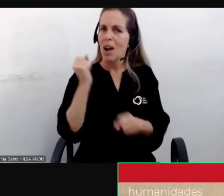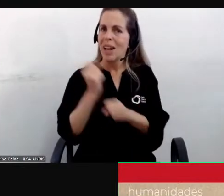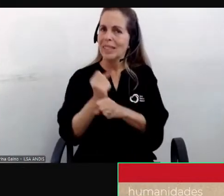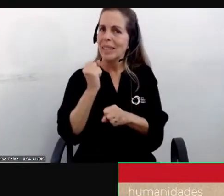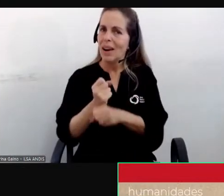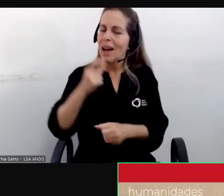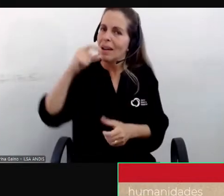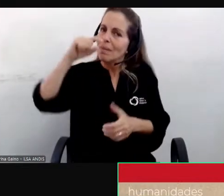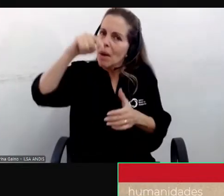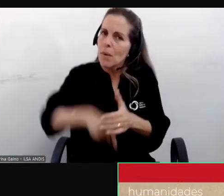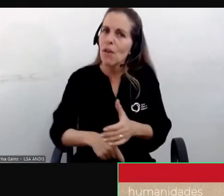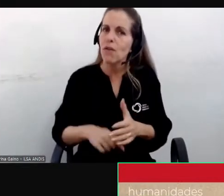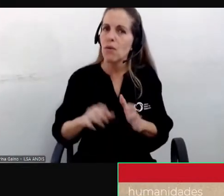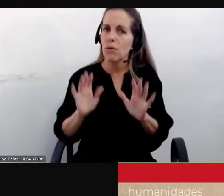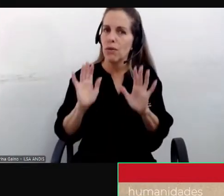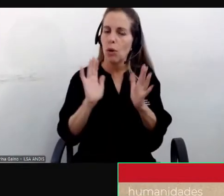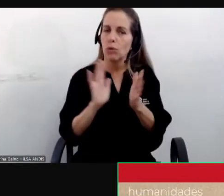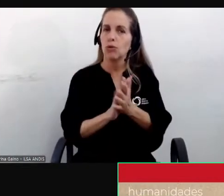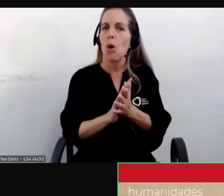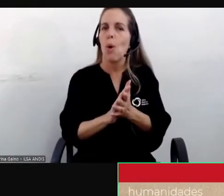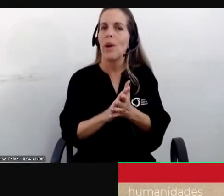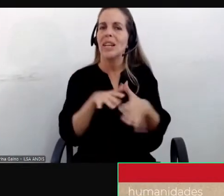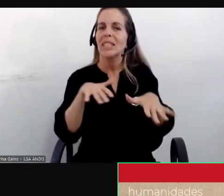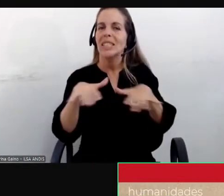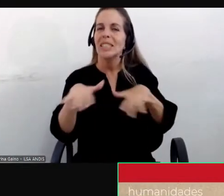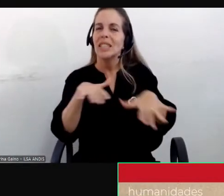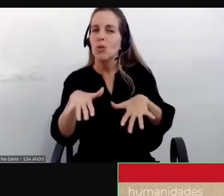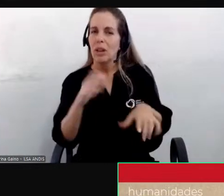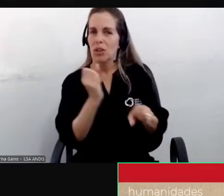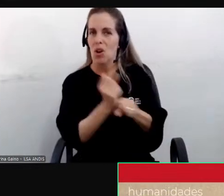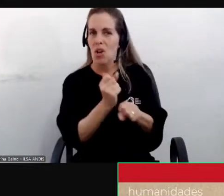to start focusing on these problems.